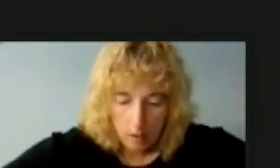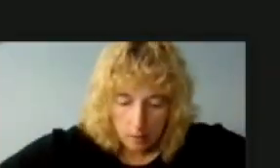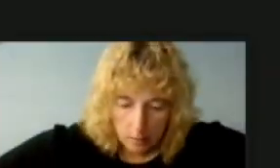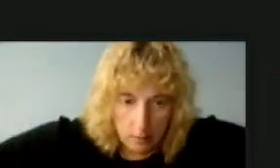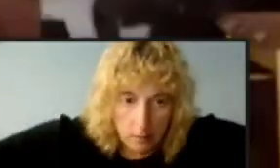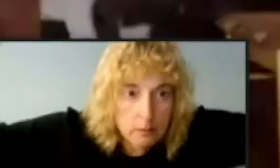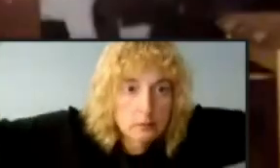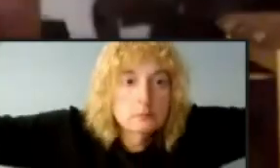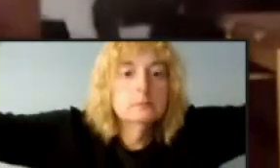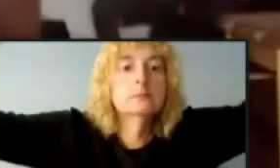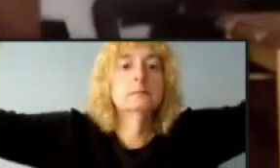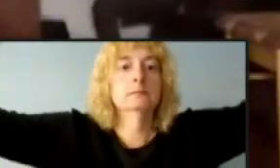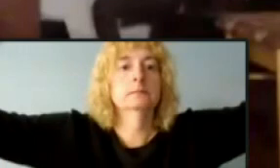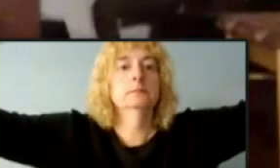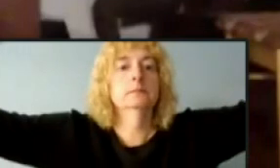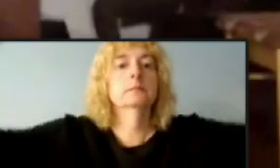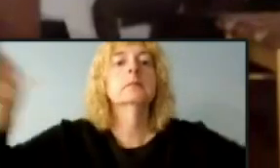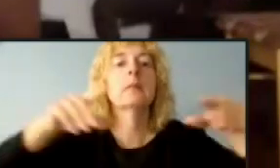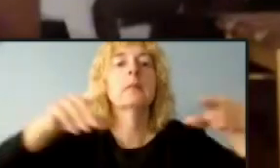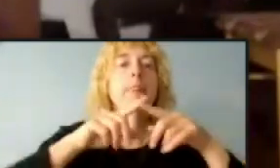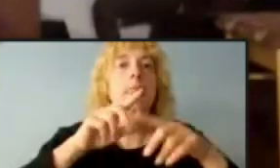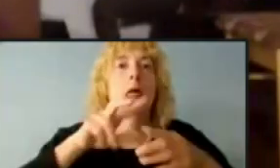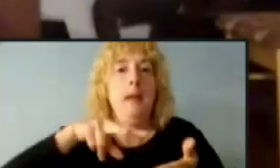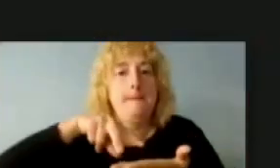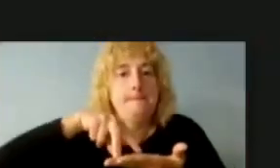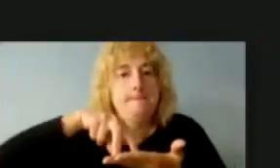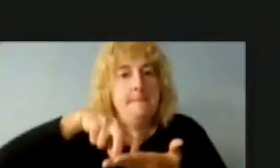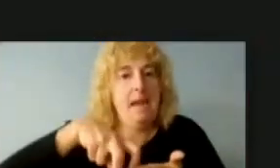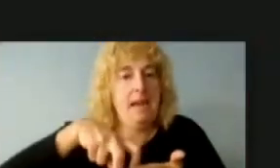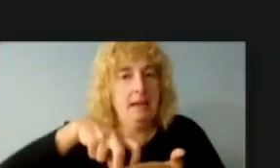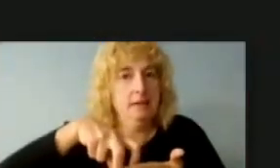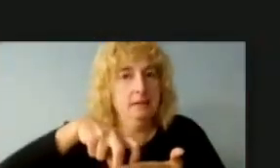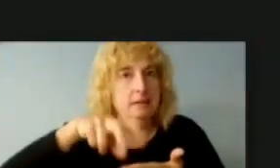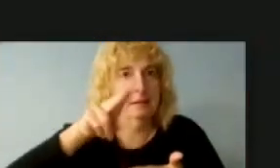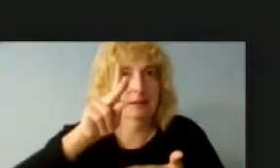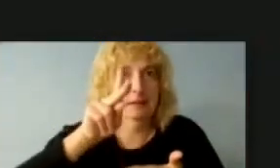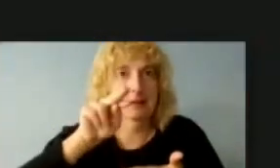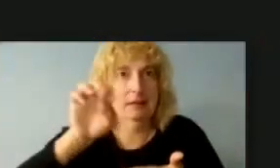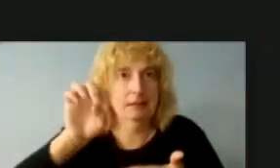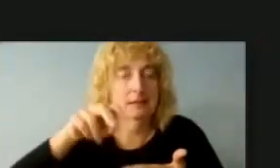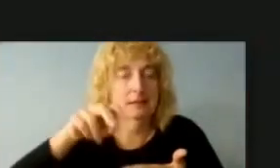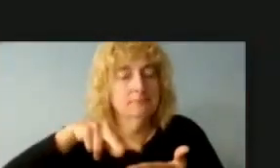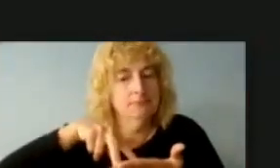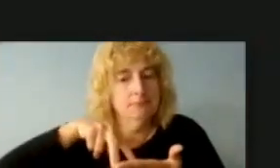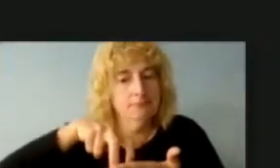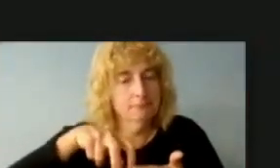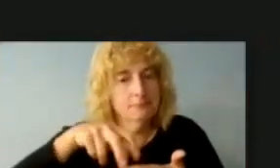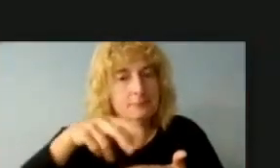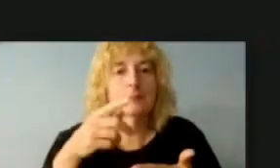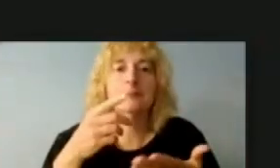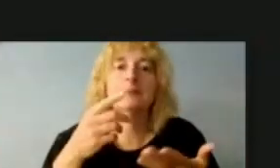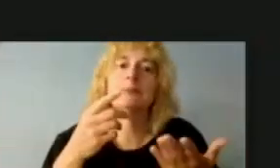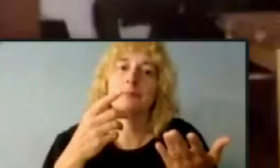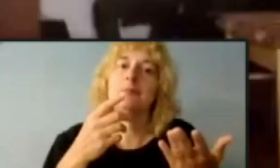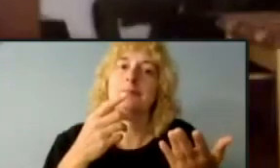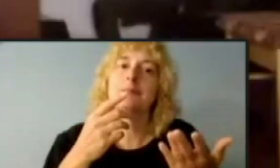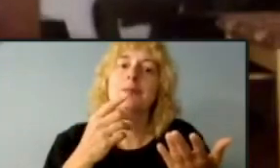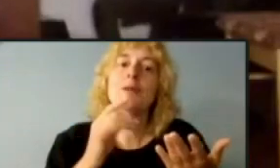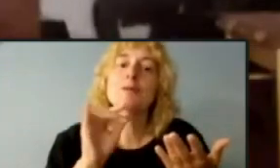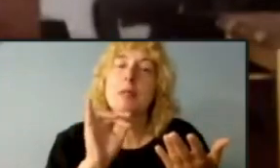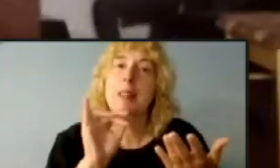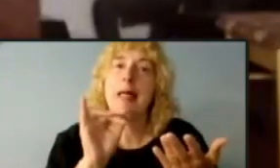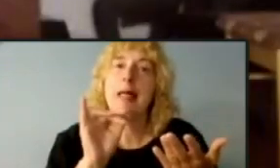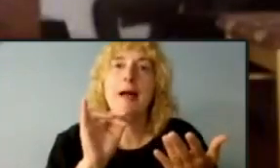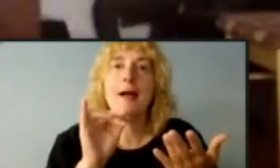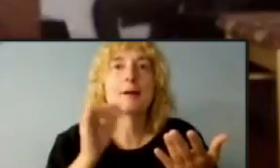your knees. Did you know that yoga poses are named after things and named like mountains and also furniture? So if your knees